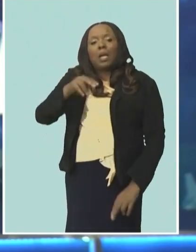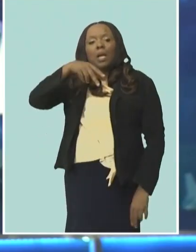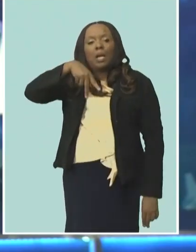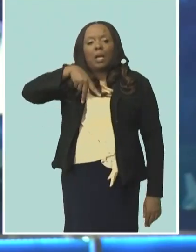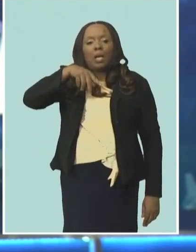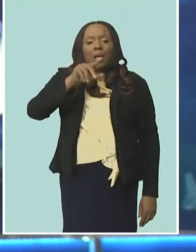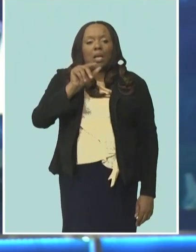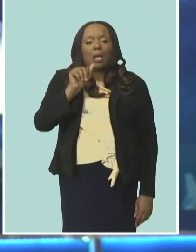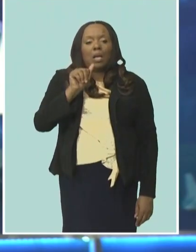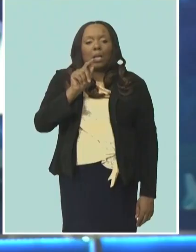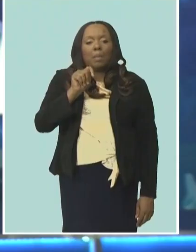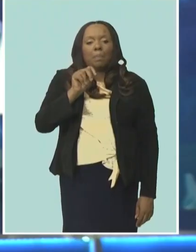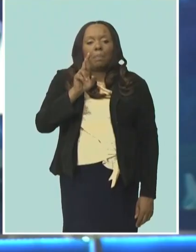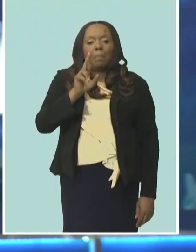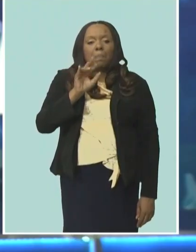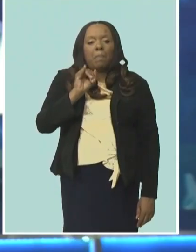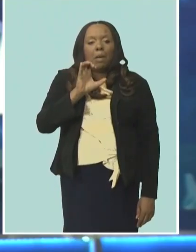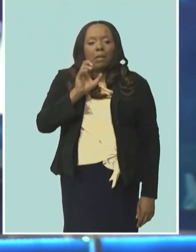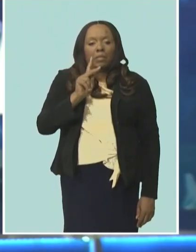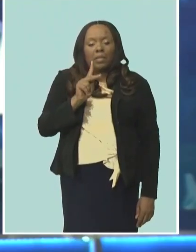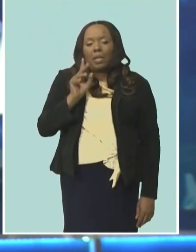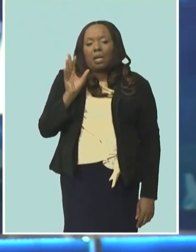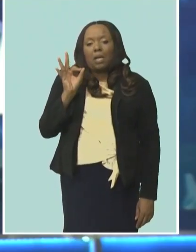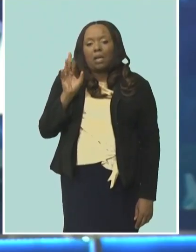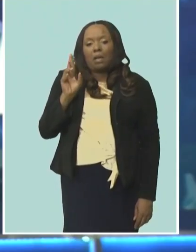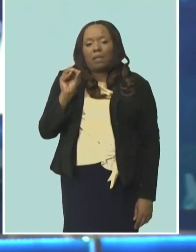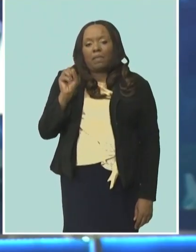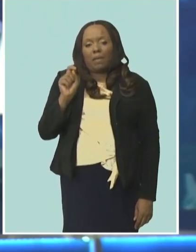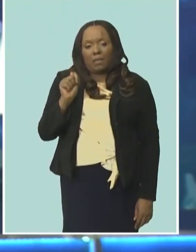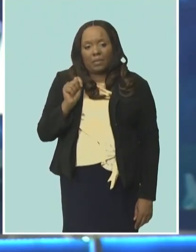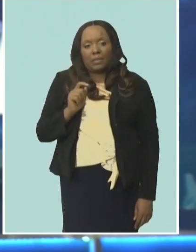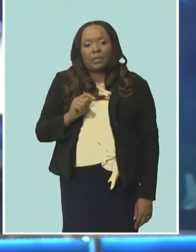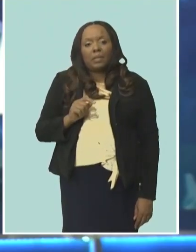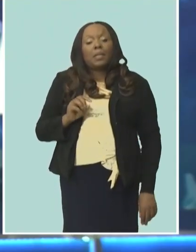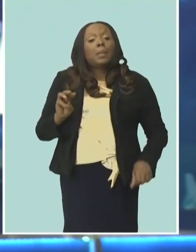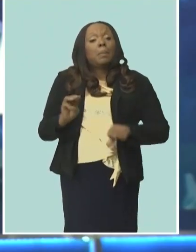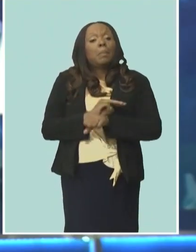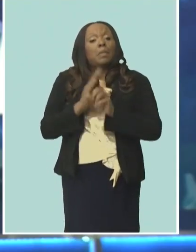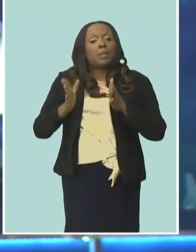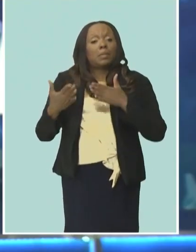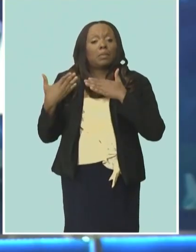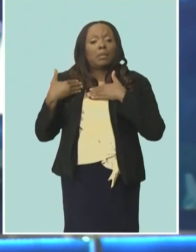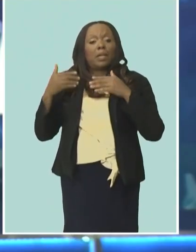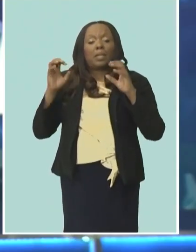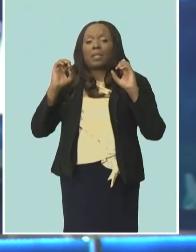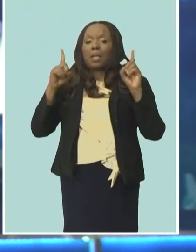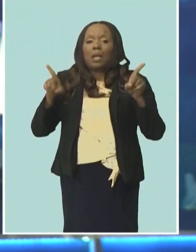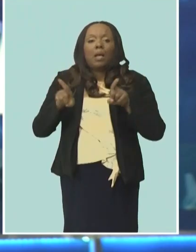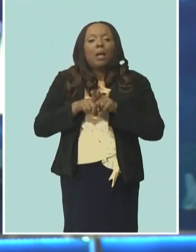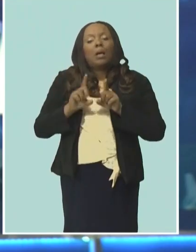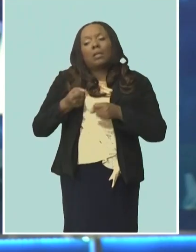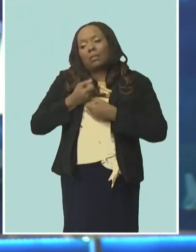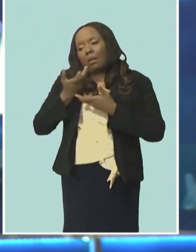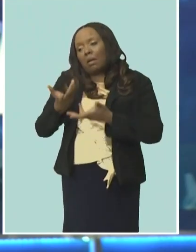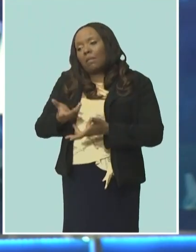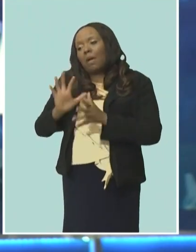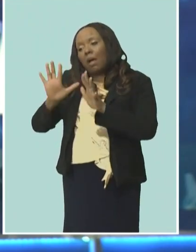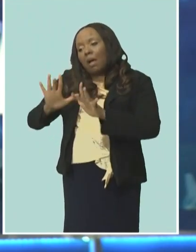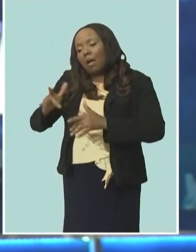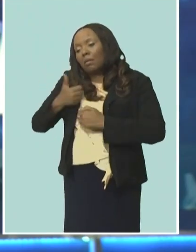Frost, Minister of Educational Transformation Chad Blackman has also added his voice to those offering